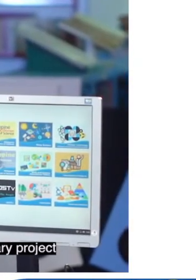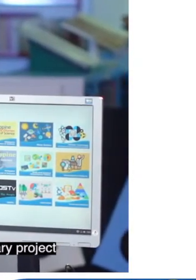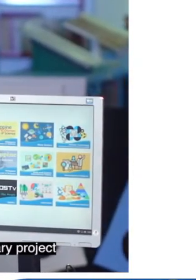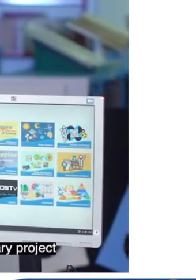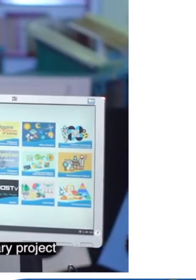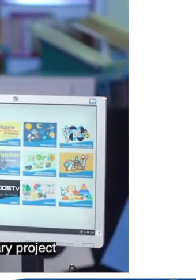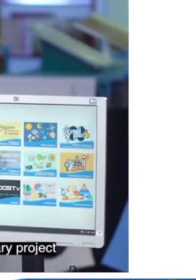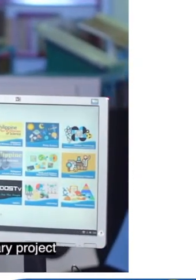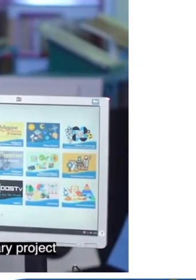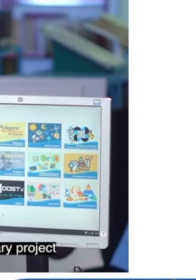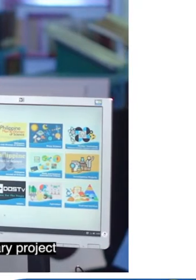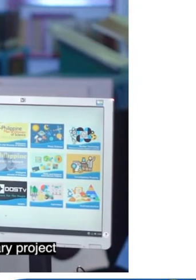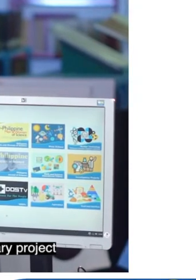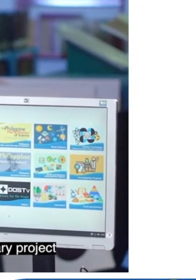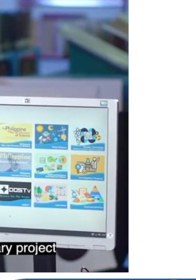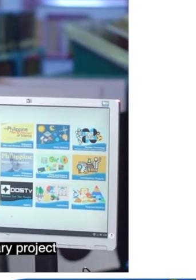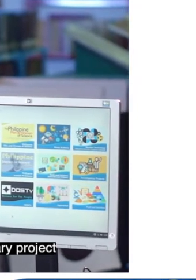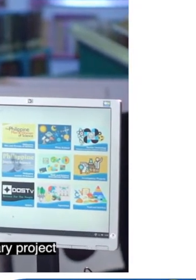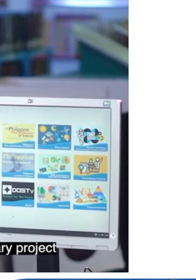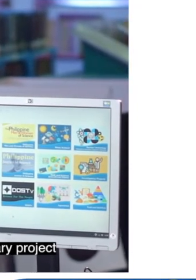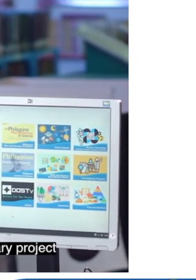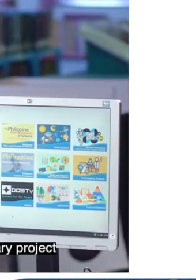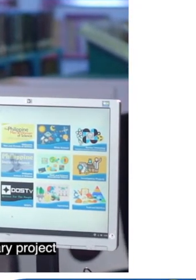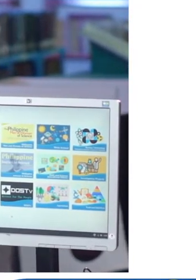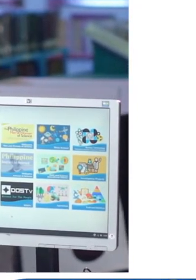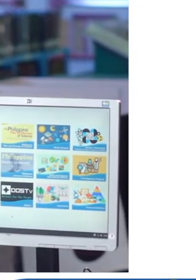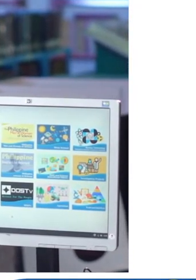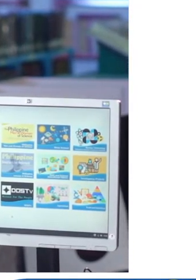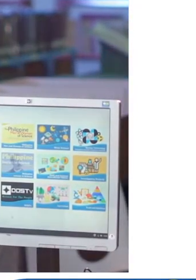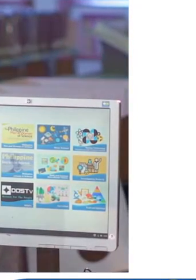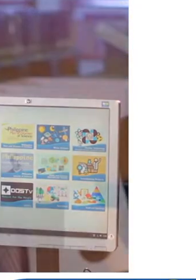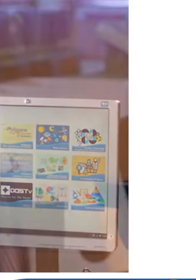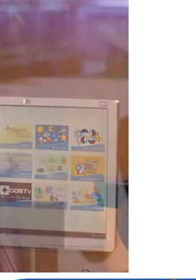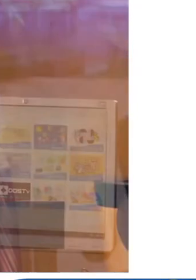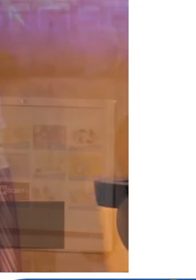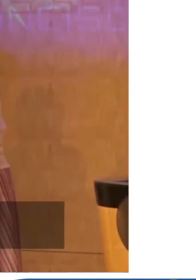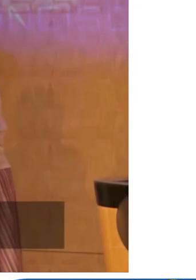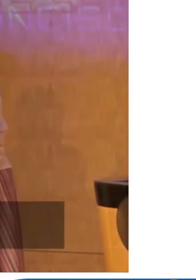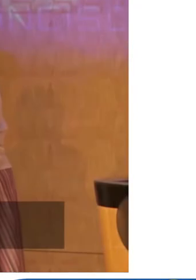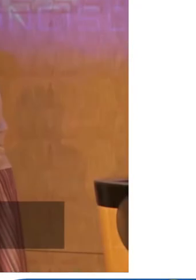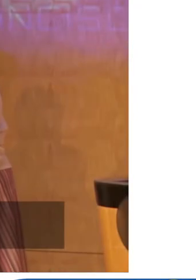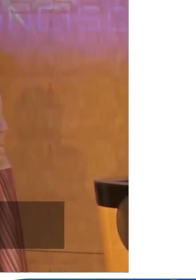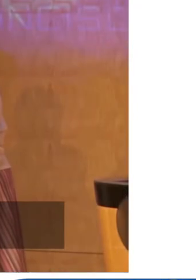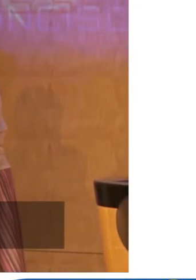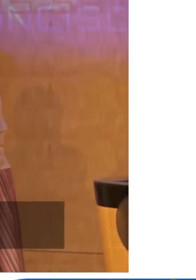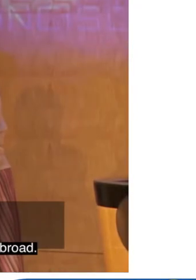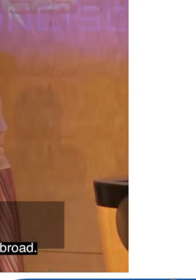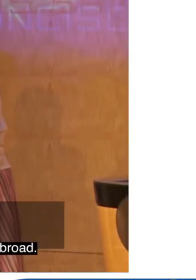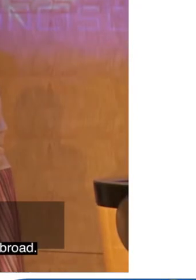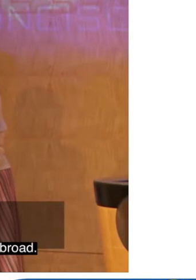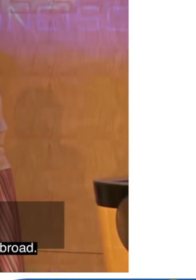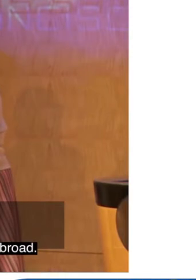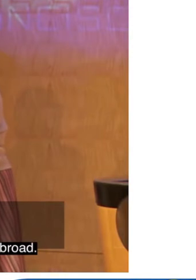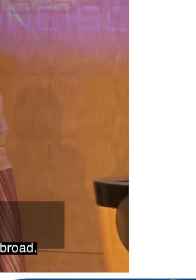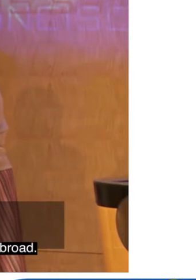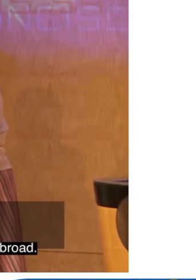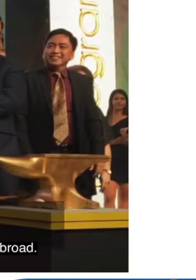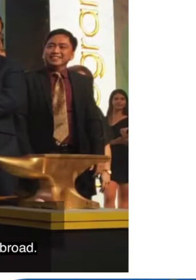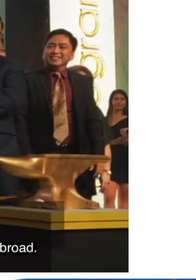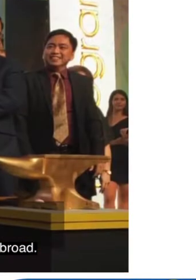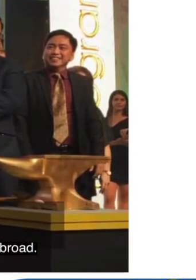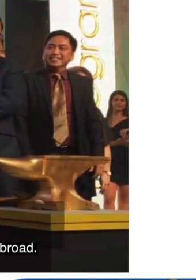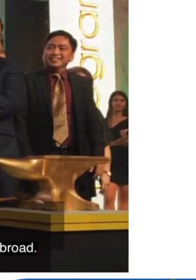Starbucks has been cited as an innovative international library project by the American Library Association and has